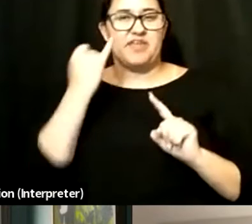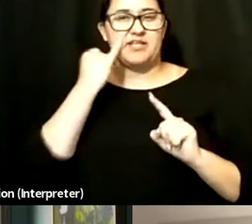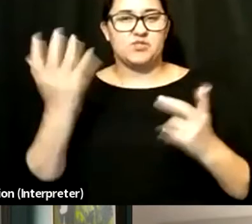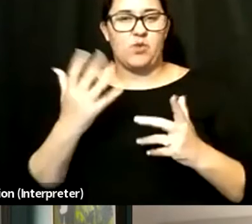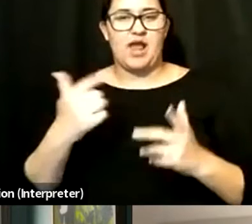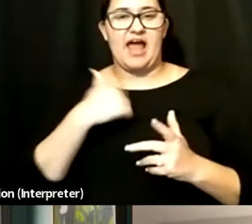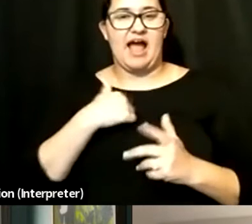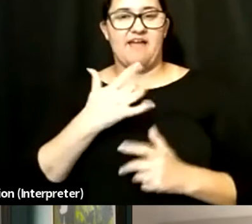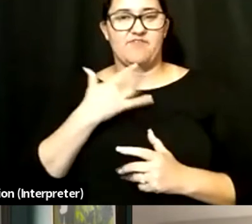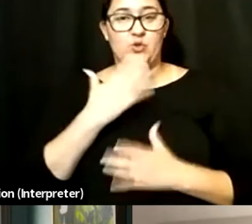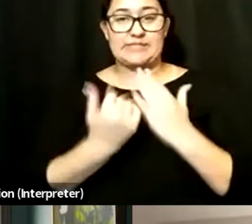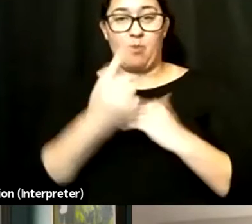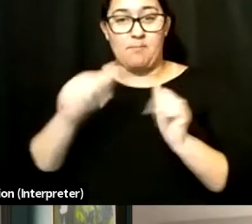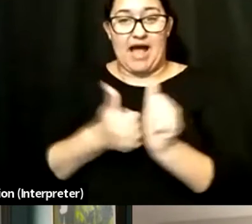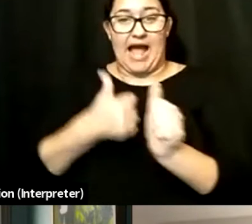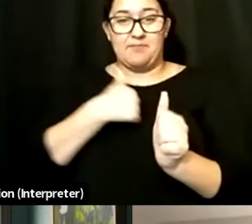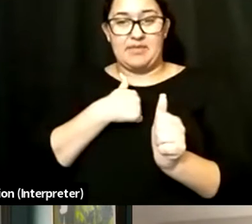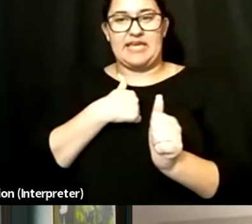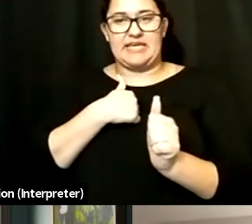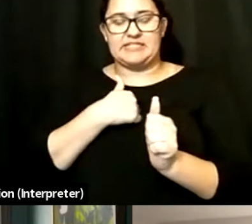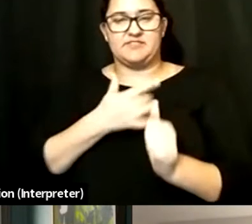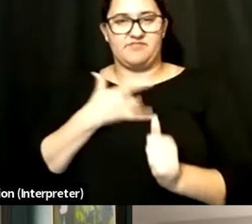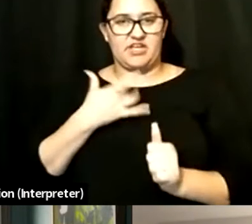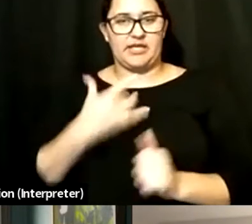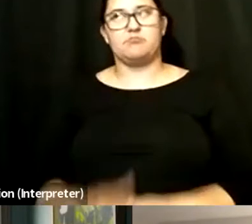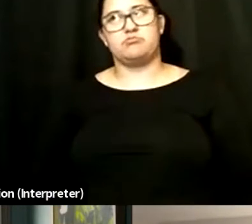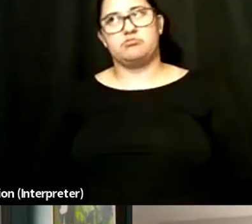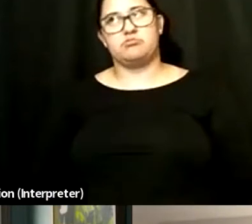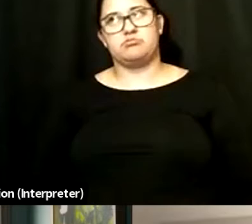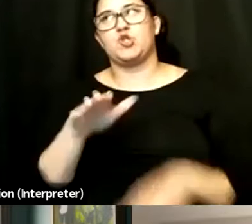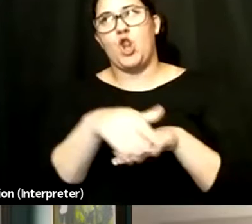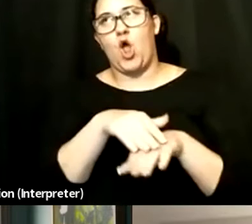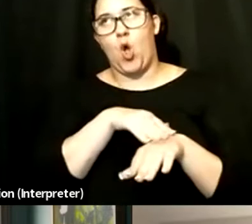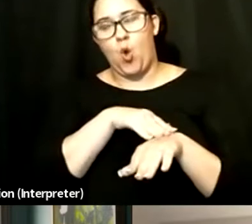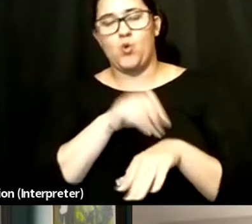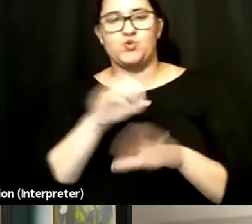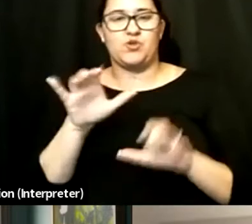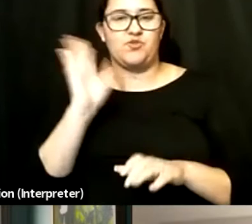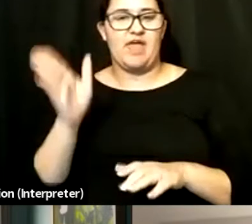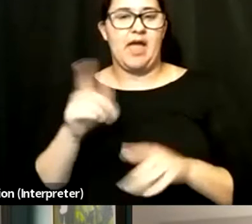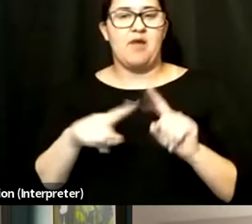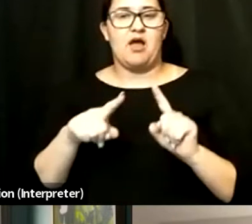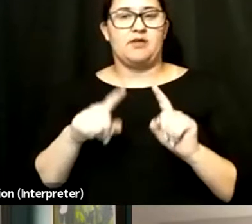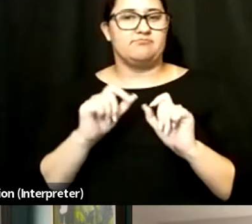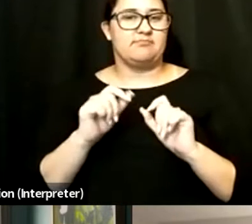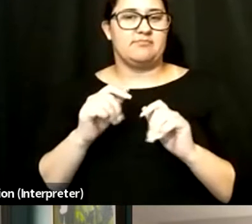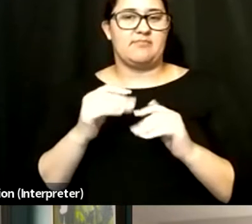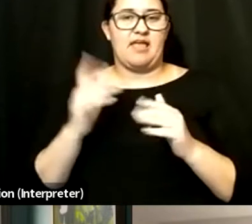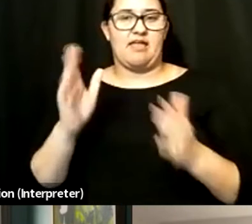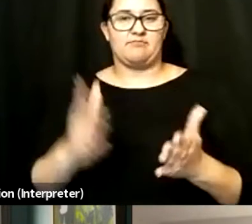holding somebody up behind me or that I'm walking too slow for the person behind me. And after a while, I just was like, I'm